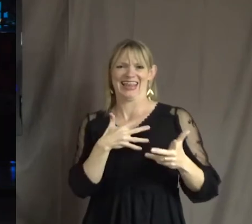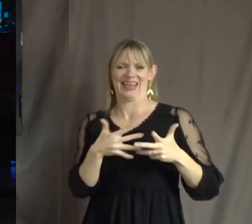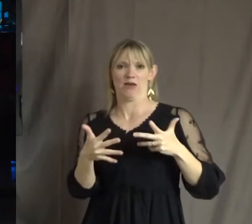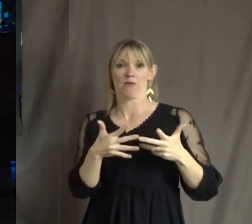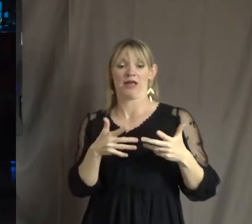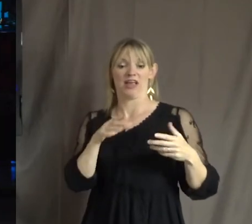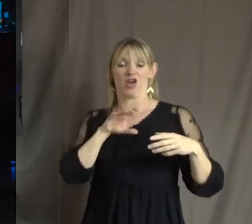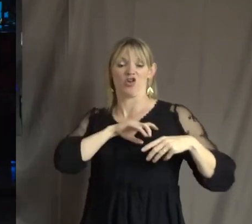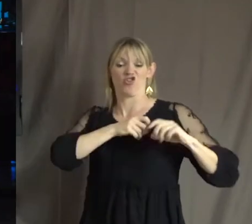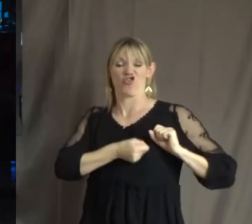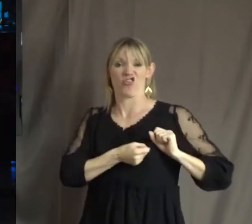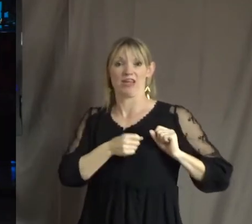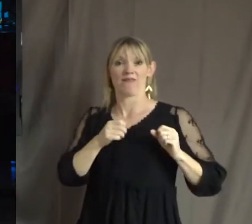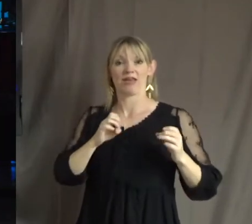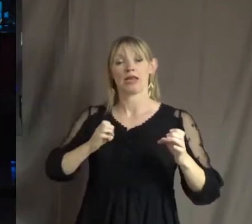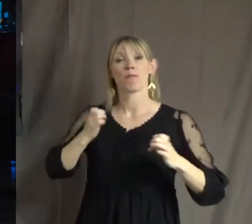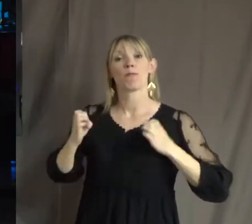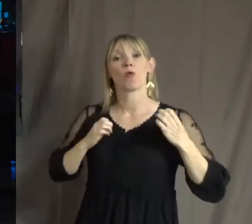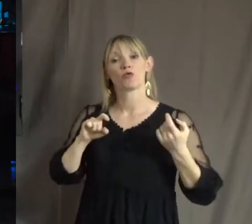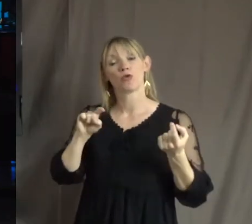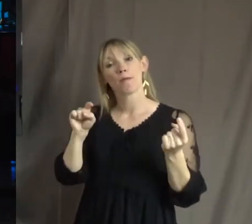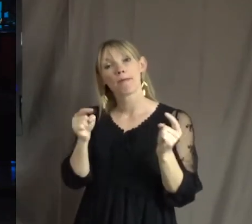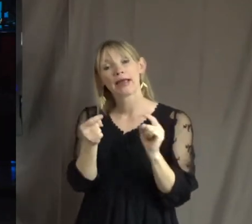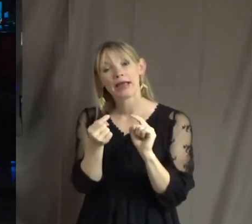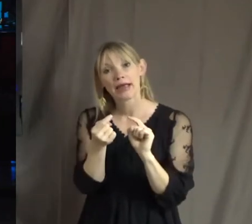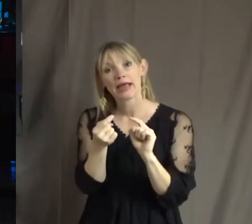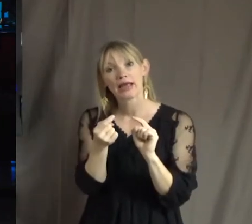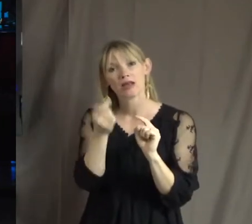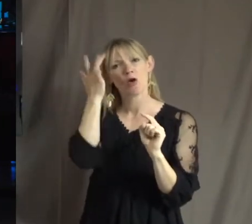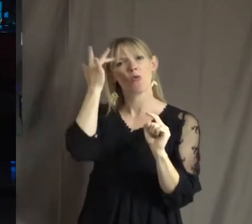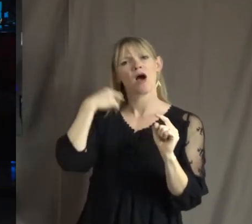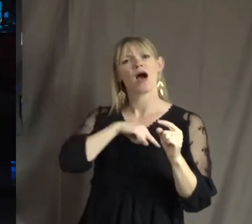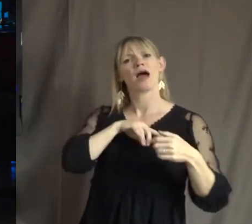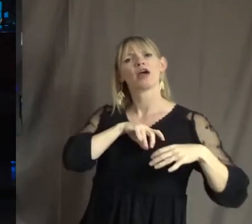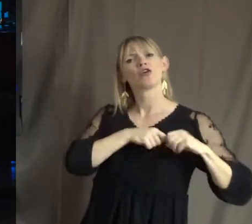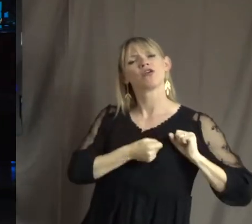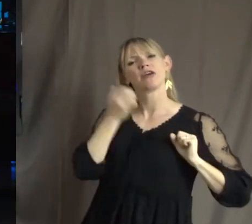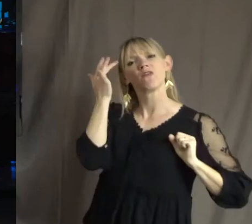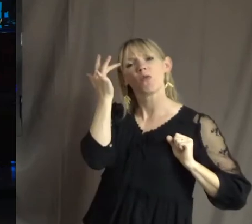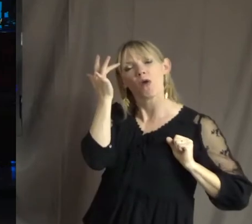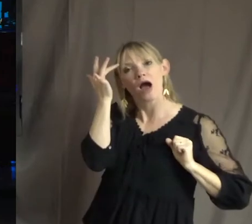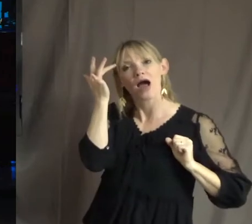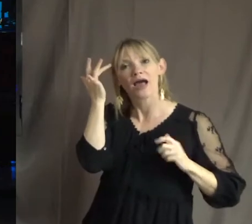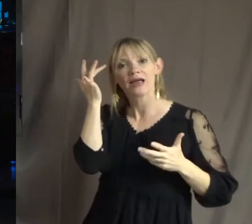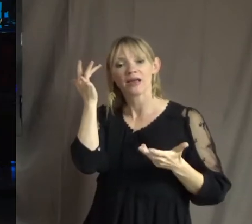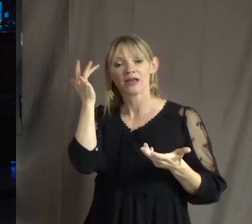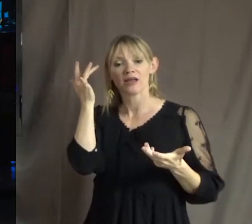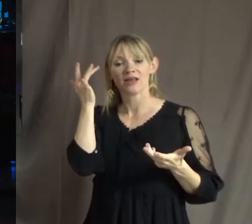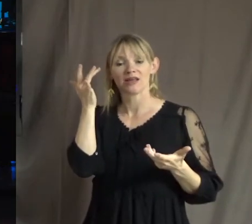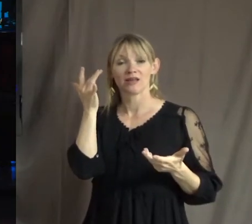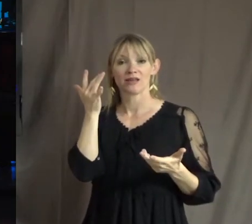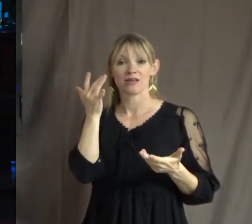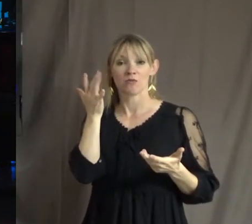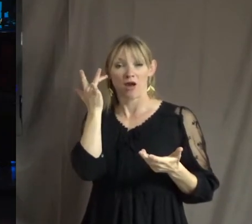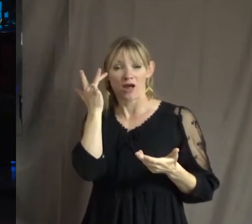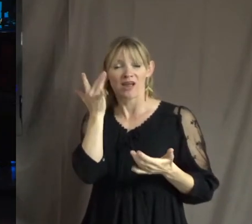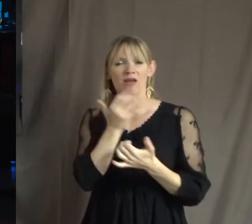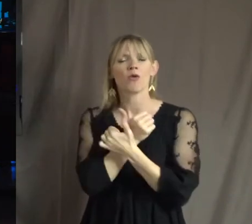emotional pain. And why do we grieve? We grieve because we have loved so